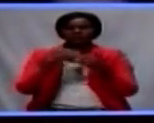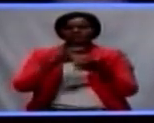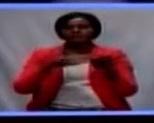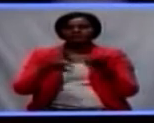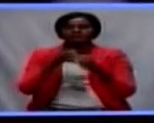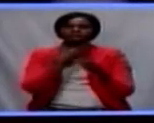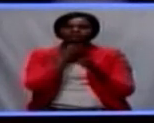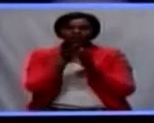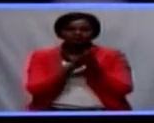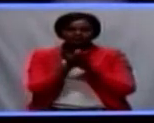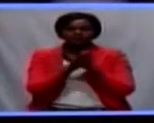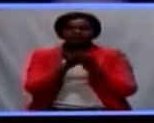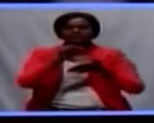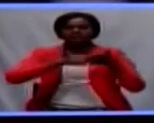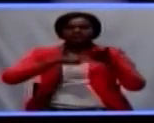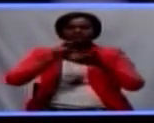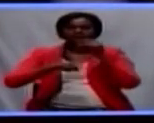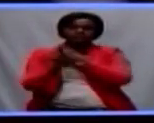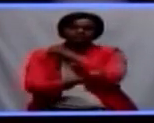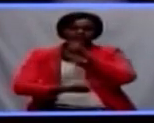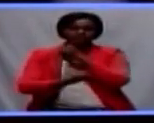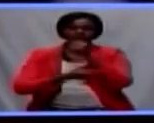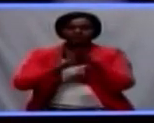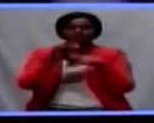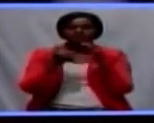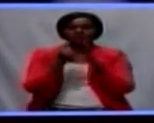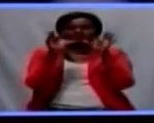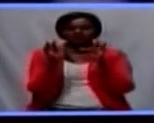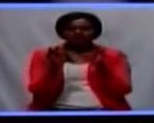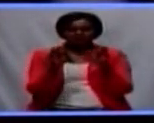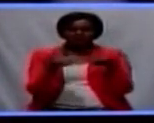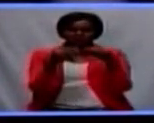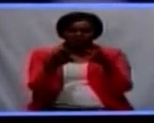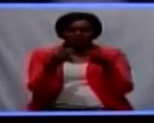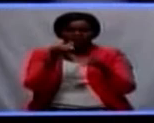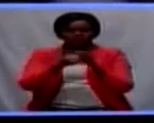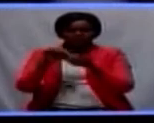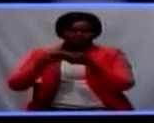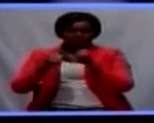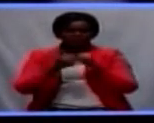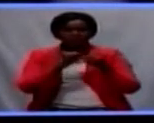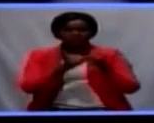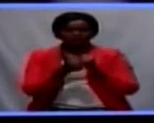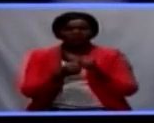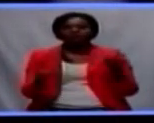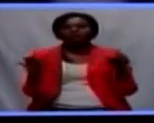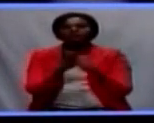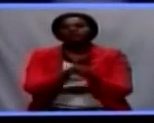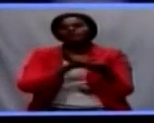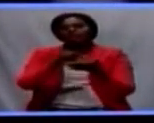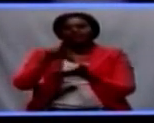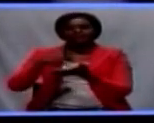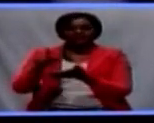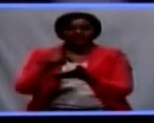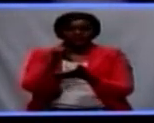of interest and tax penalties on all tax accounts, provided the tax liabilities are fully liquidated. That